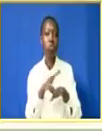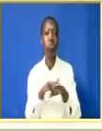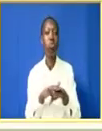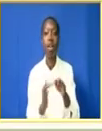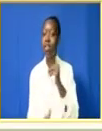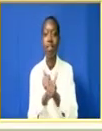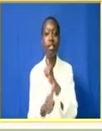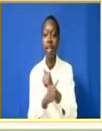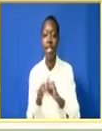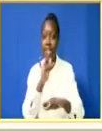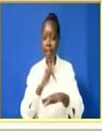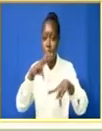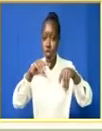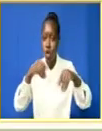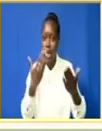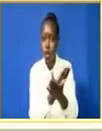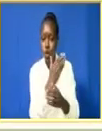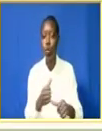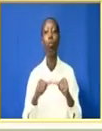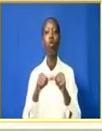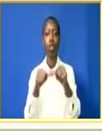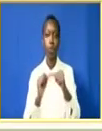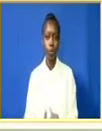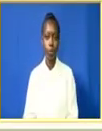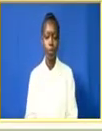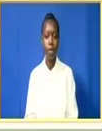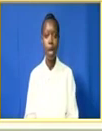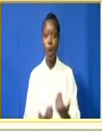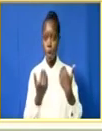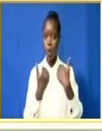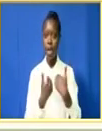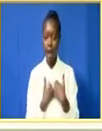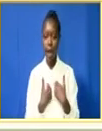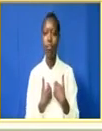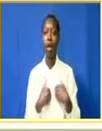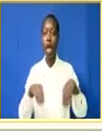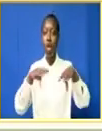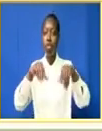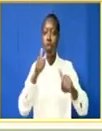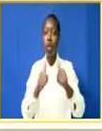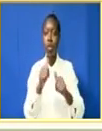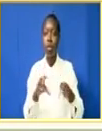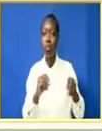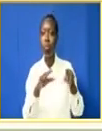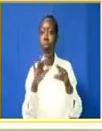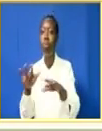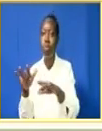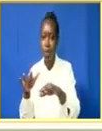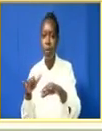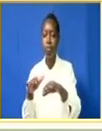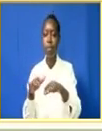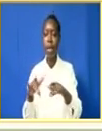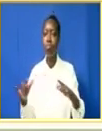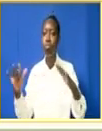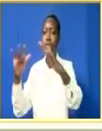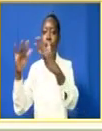soil? Erosion. Erosion. Mm. We continue. We have eroded soil deposited at lower areas. Okay. You usually